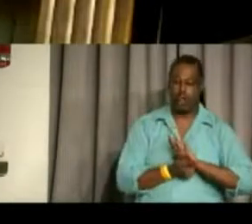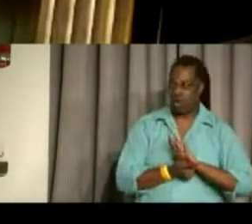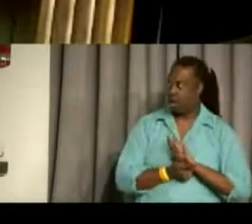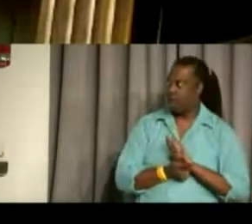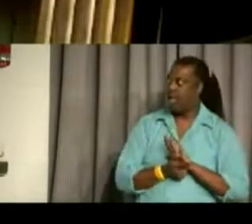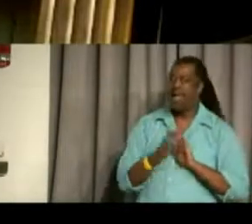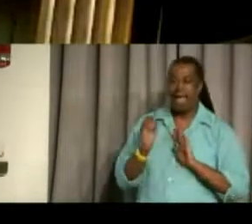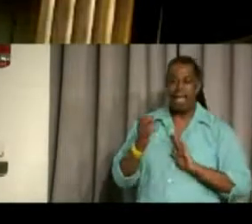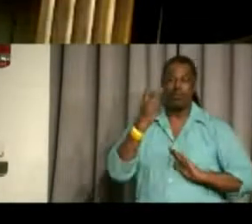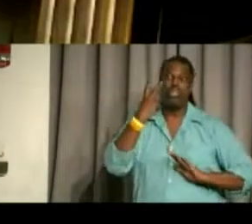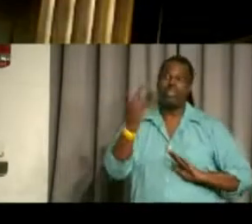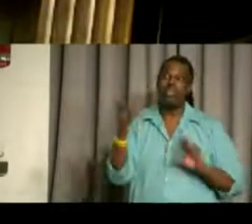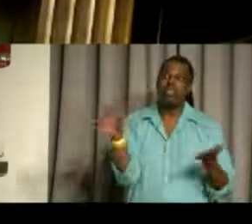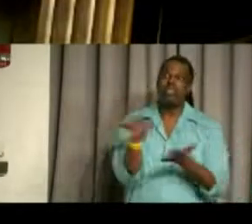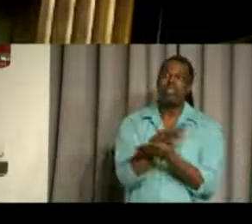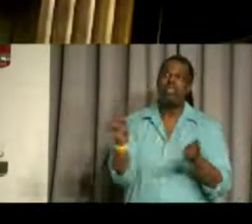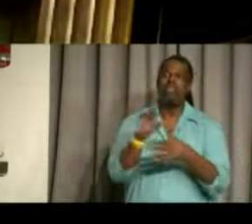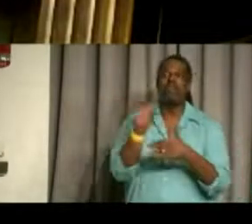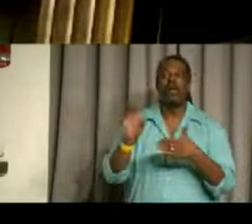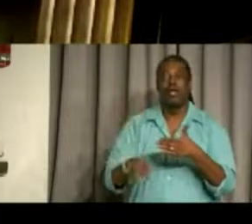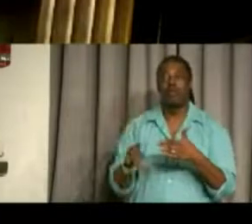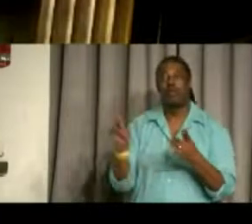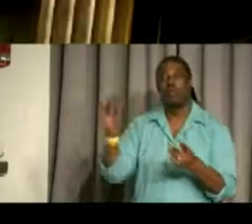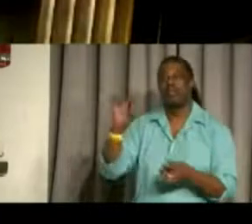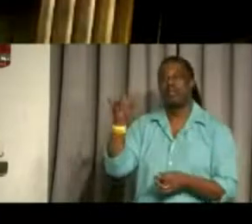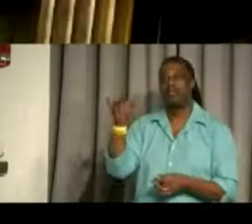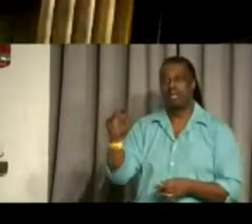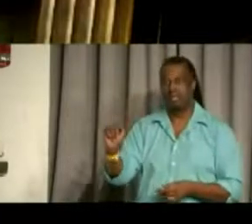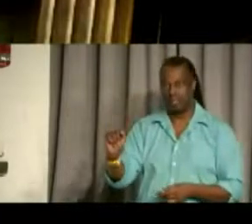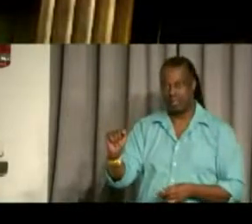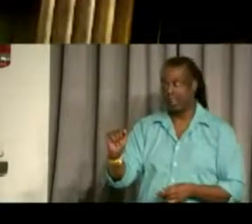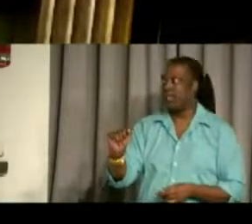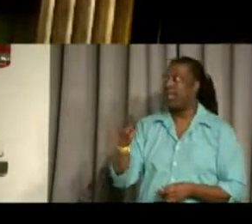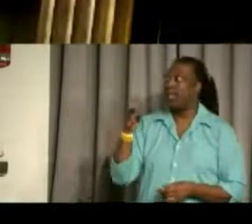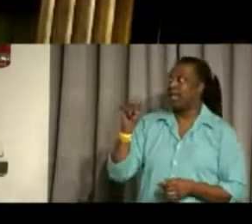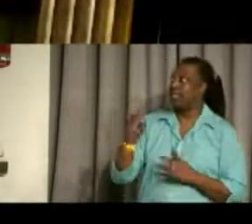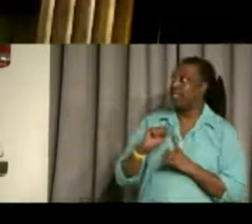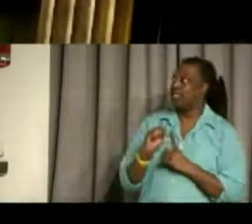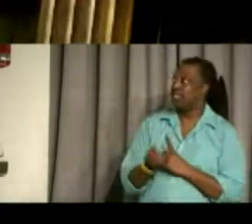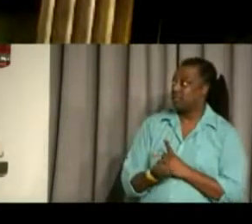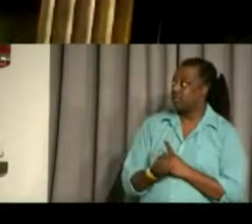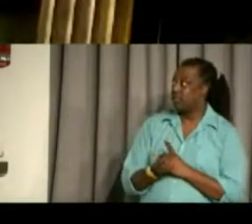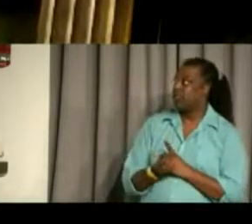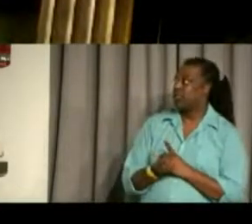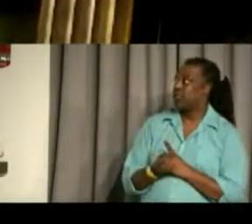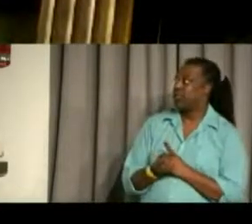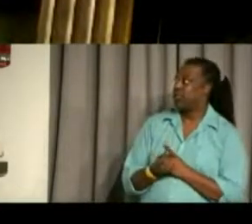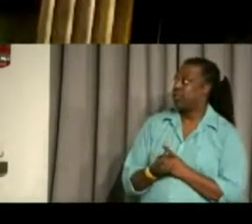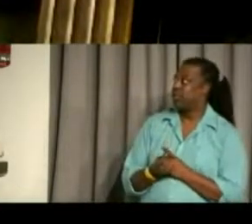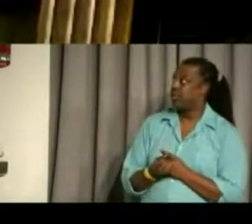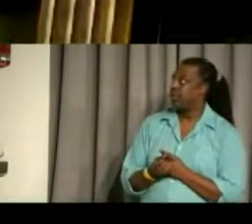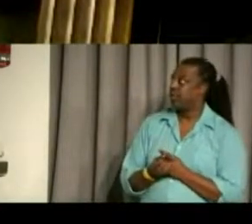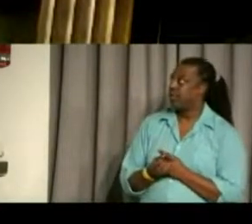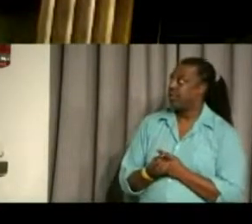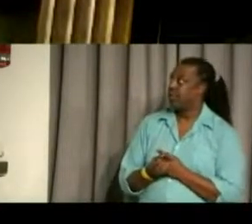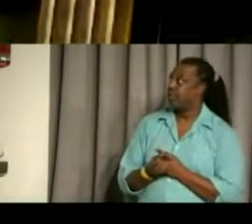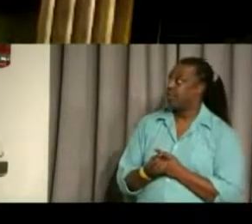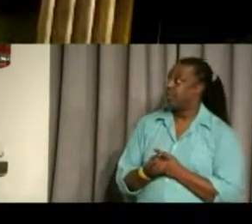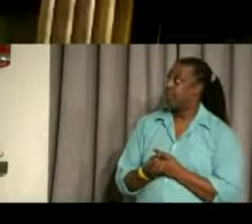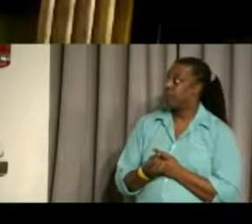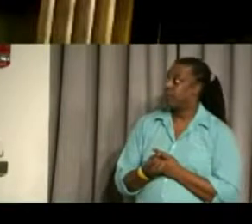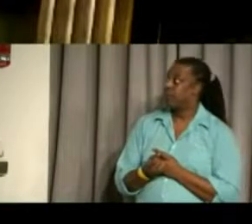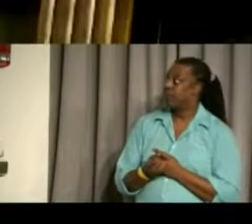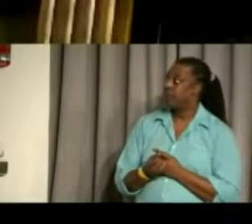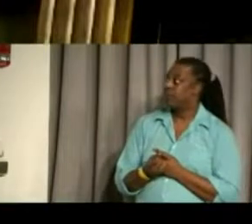see the destructive consequences in Flint. In this case, as in the days of the period of